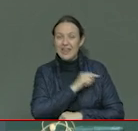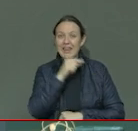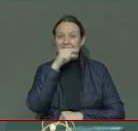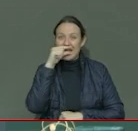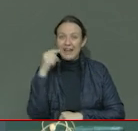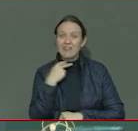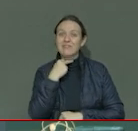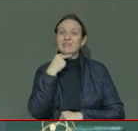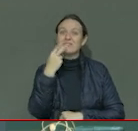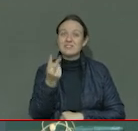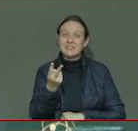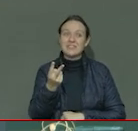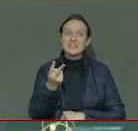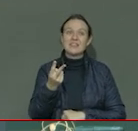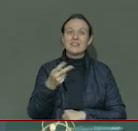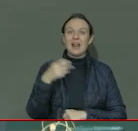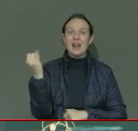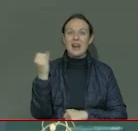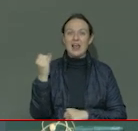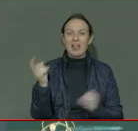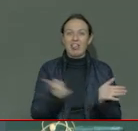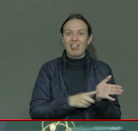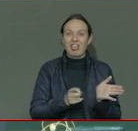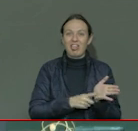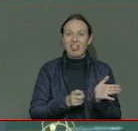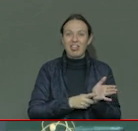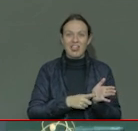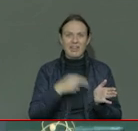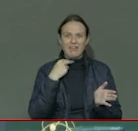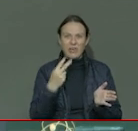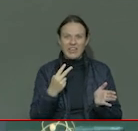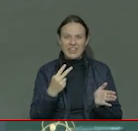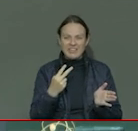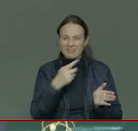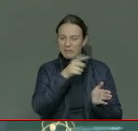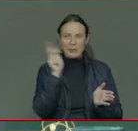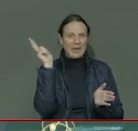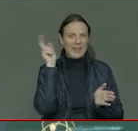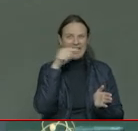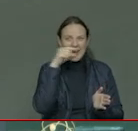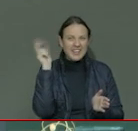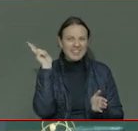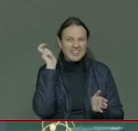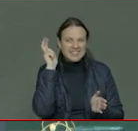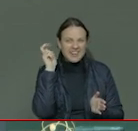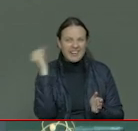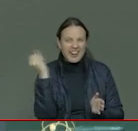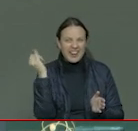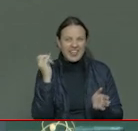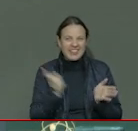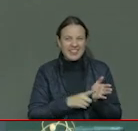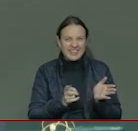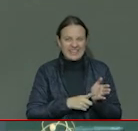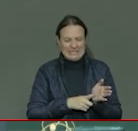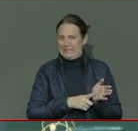it's Pasing. Pasing Patel. Now imagine as a teenager, your name is Pasing. You're just asking for people to make fun of